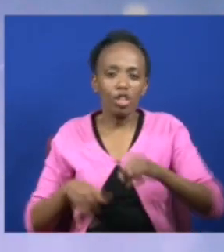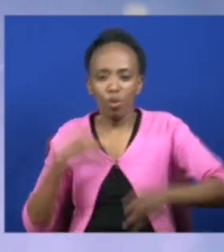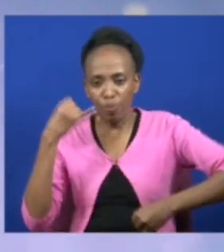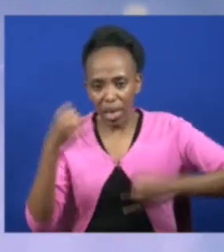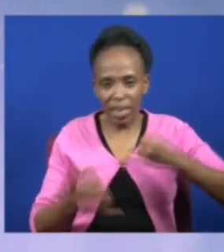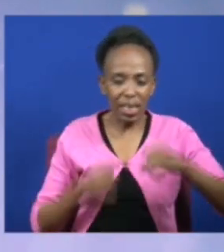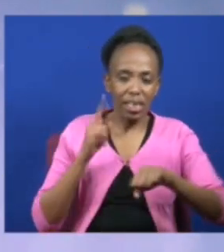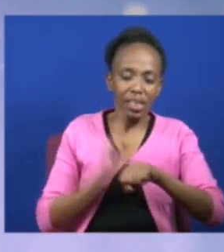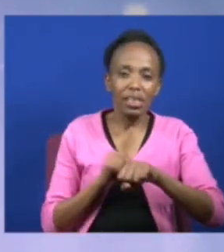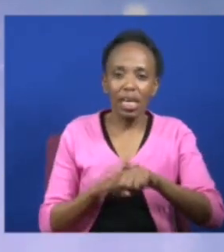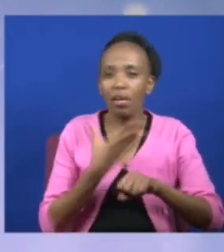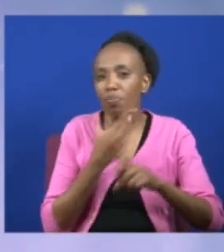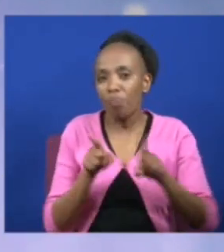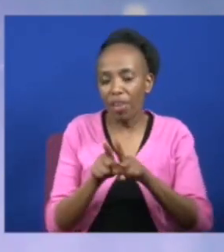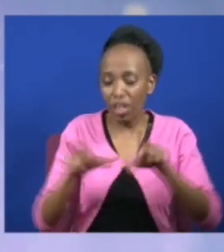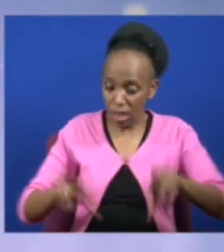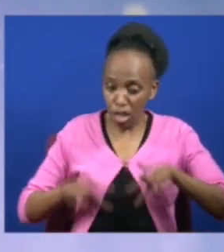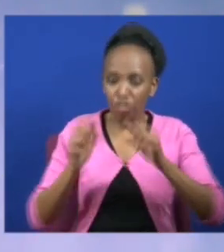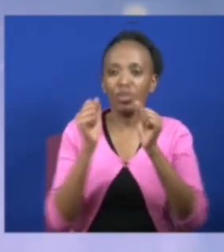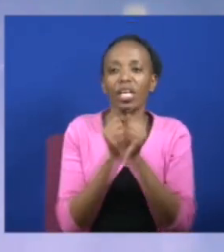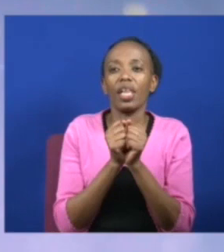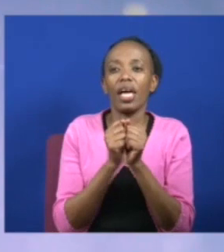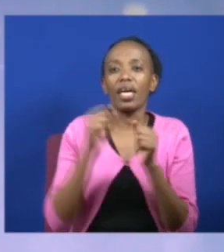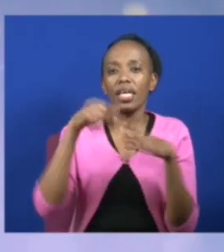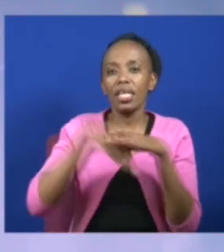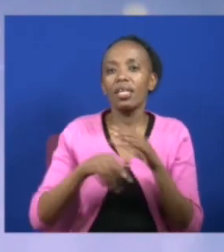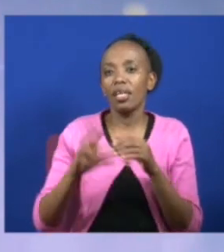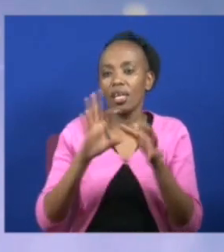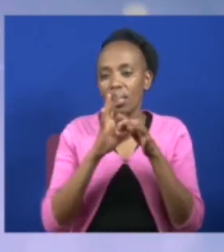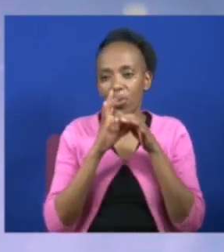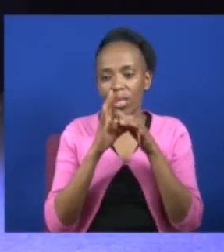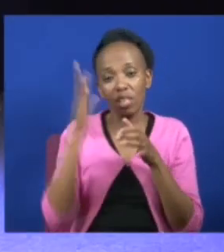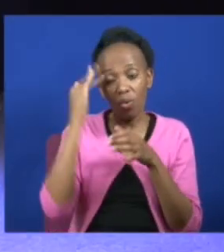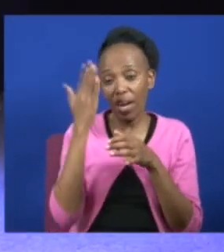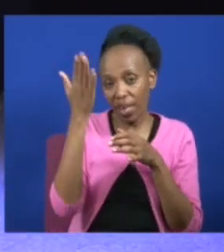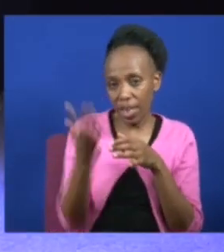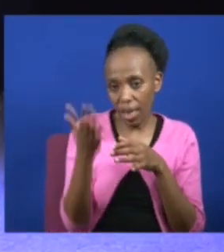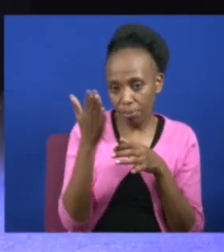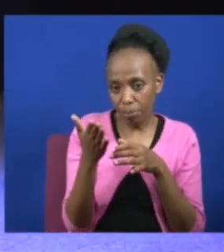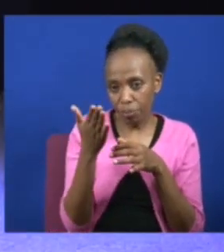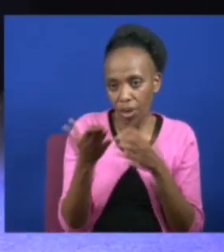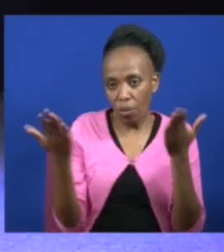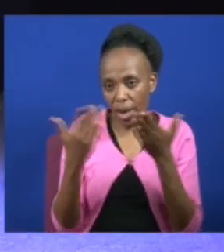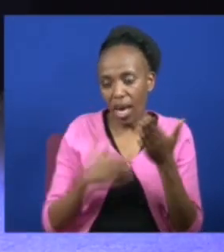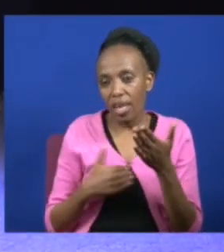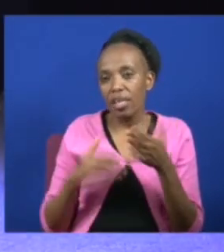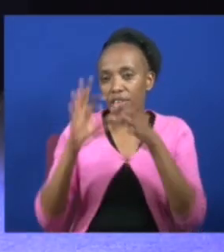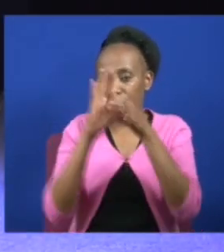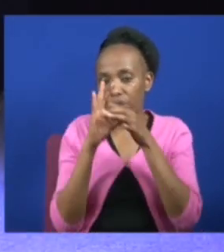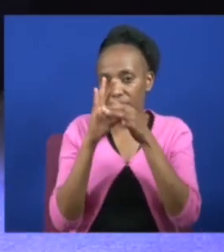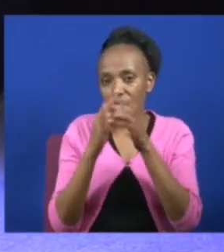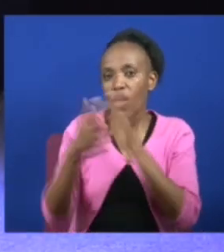pleasant when brothers dwell together in unity. For there, where there is